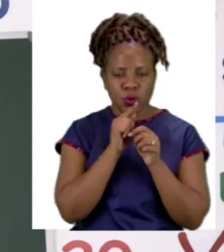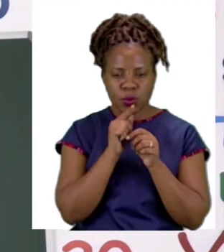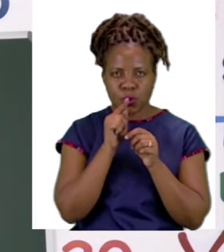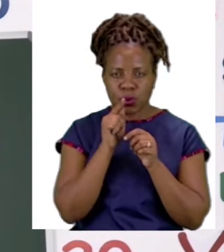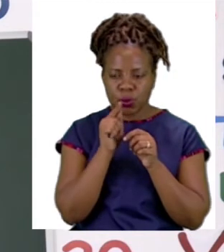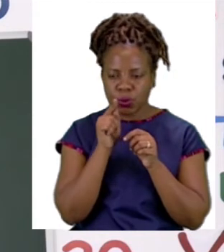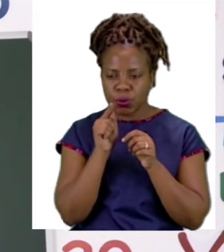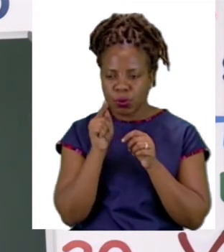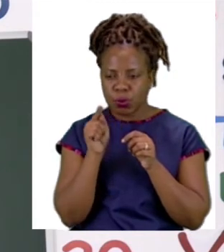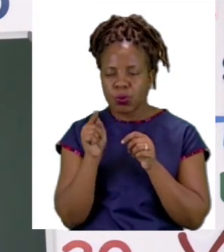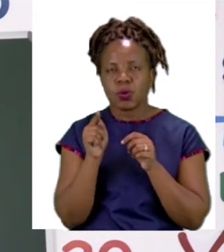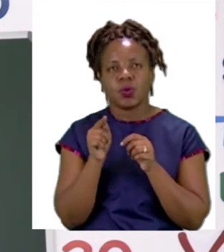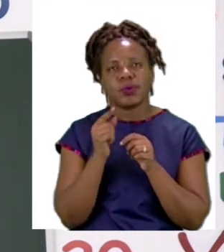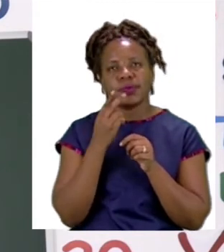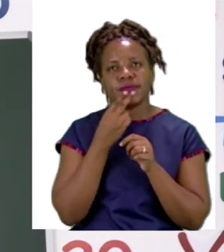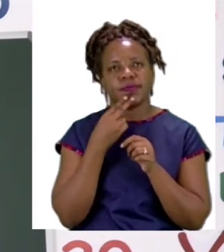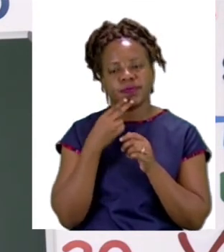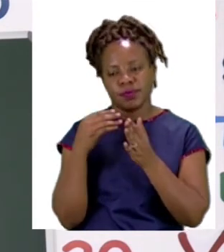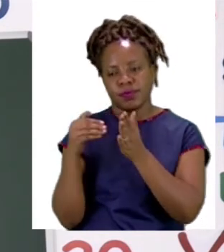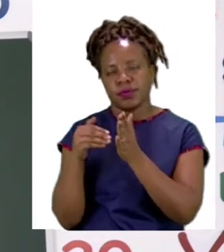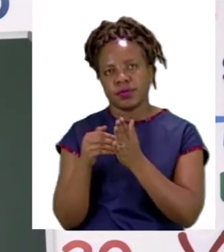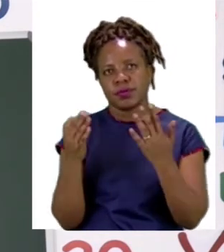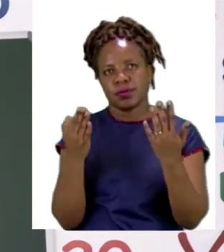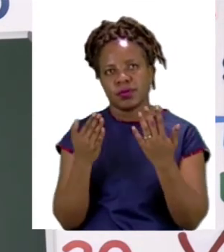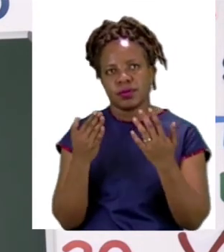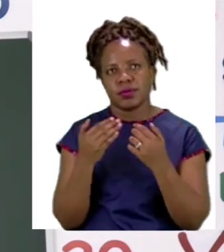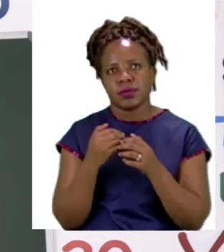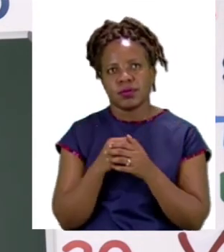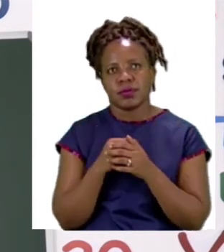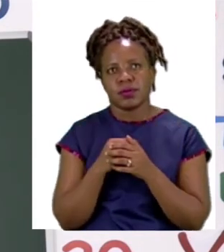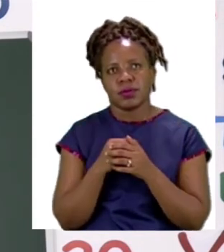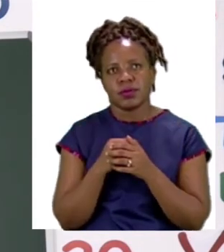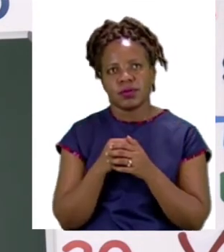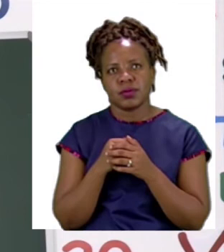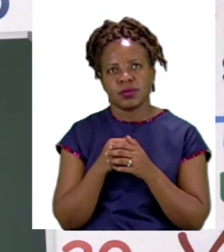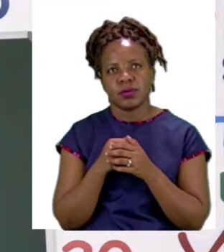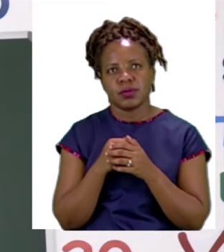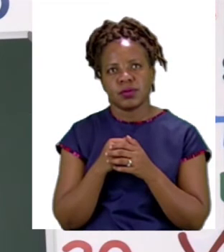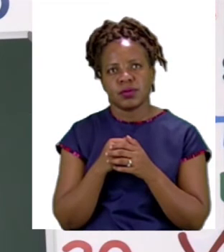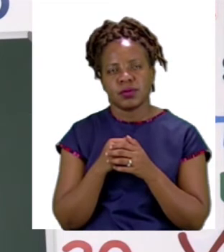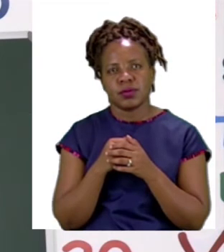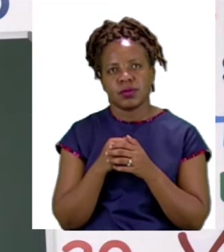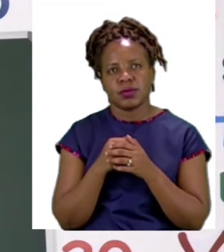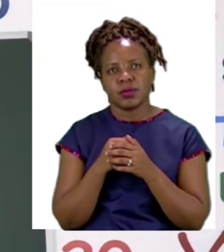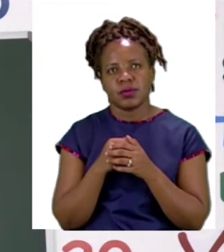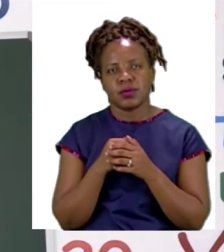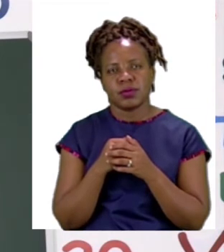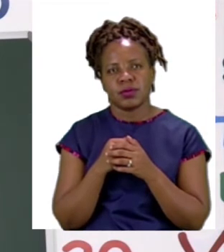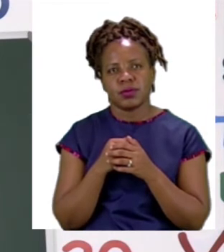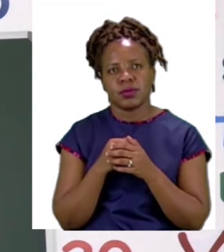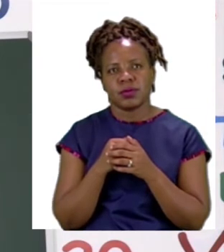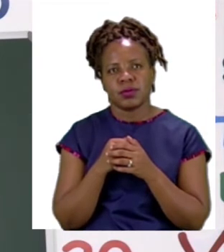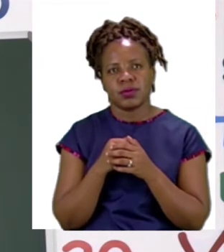pencil ends. So I am measuring from the back of the pencil to the front. And if I look and